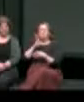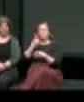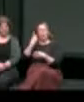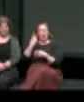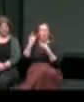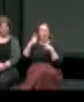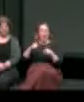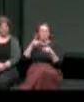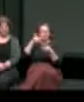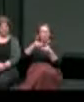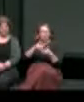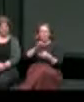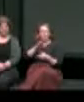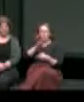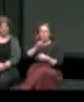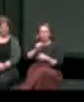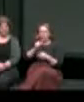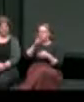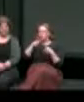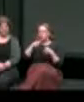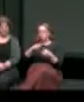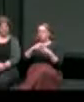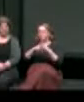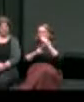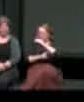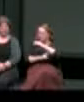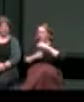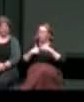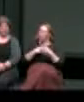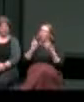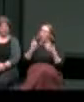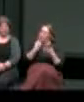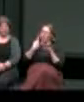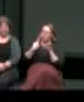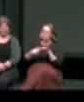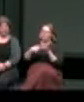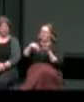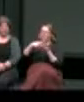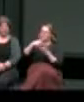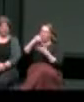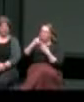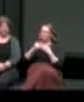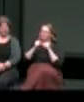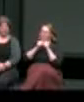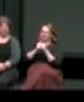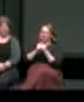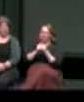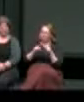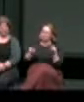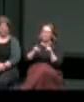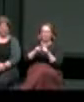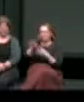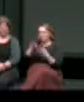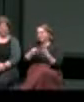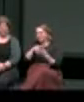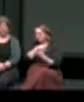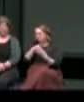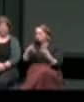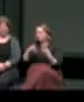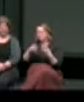Bridge. So we always talk about these projects together because they're on the same schedule.